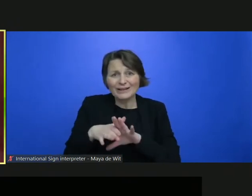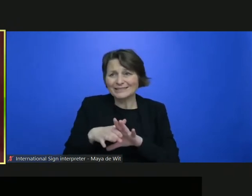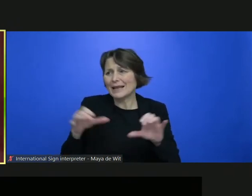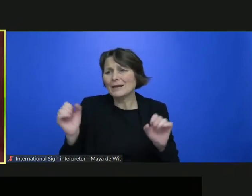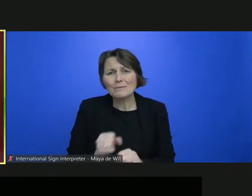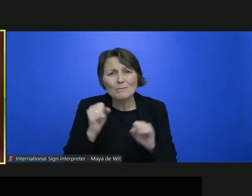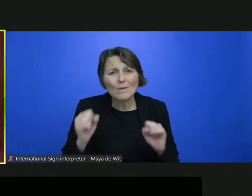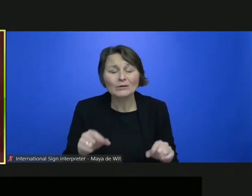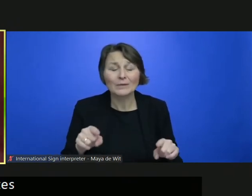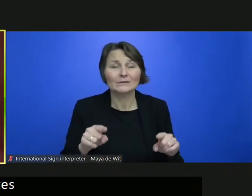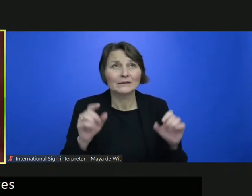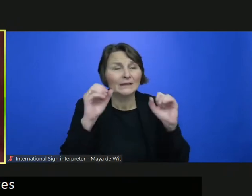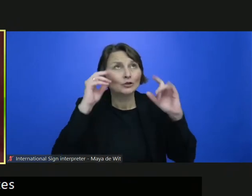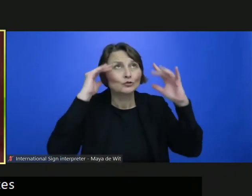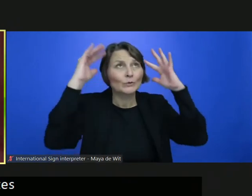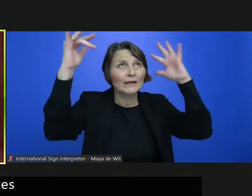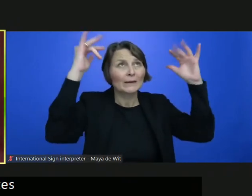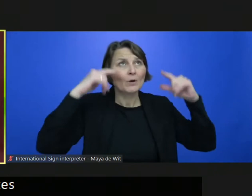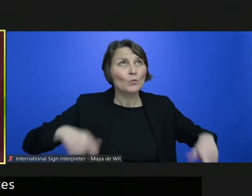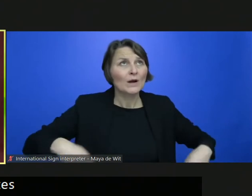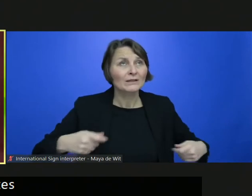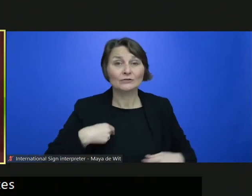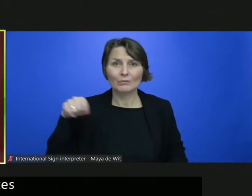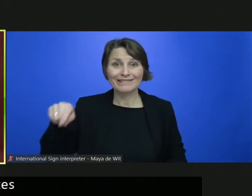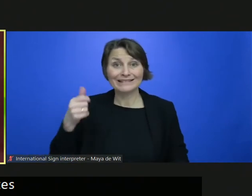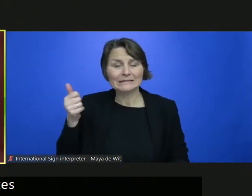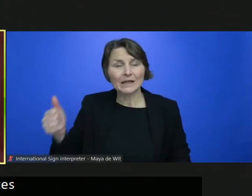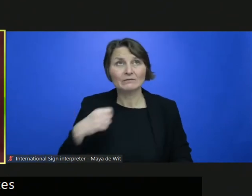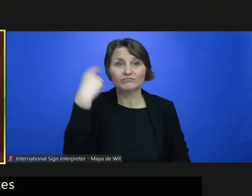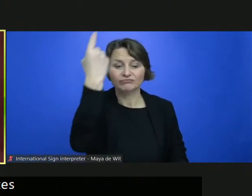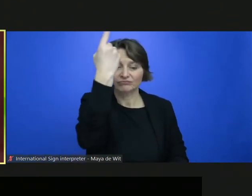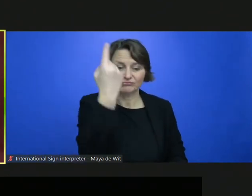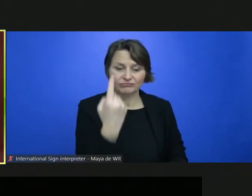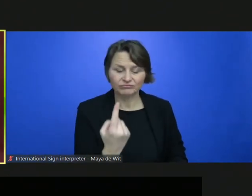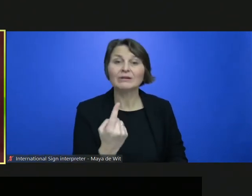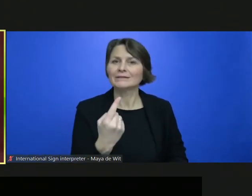be like for him to be dropped into an ancient Egyptian tomb as a walker.